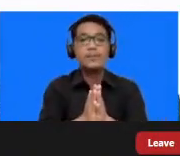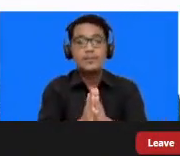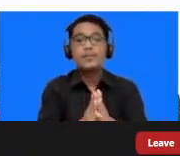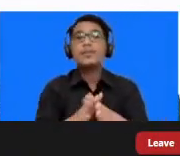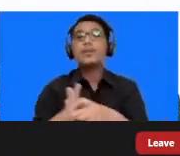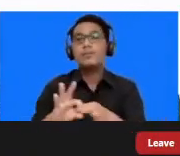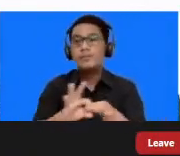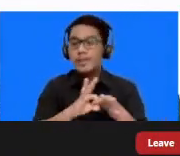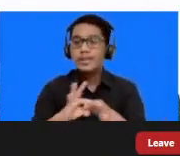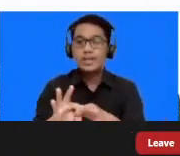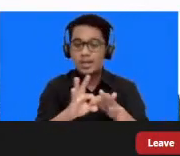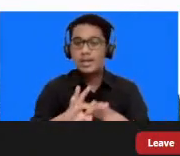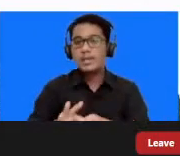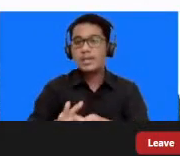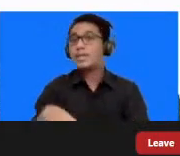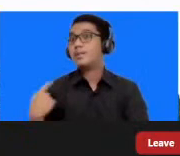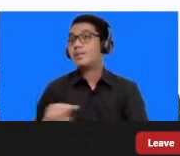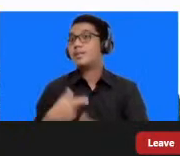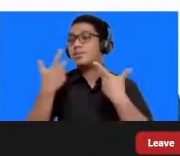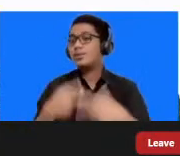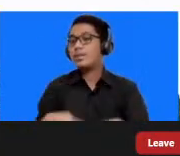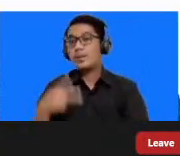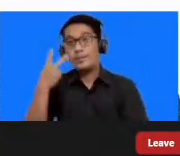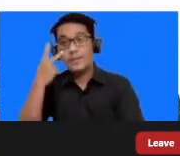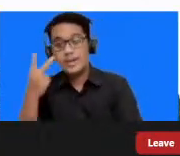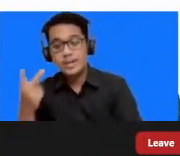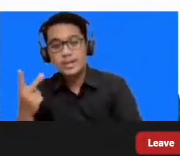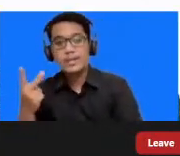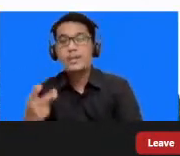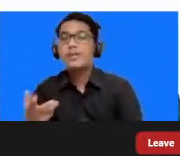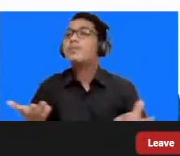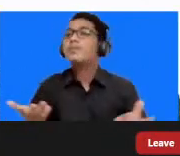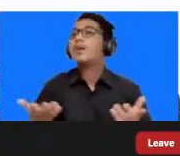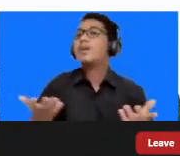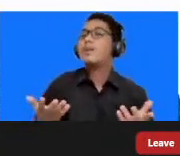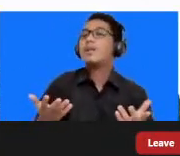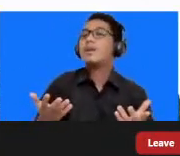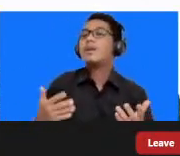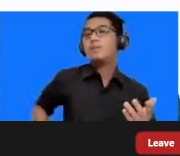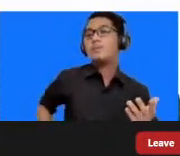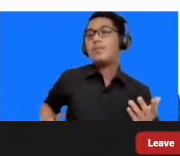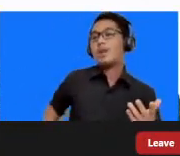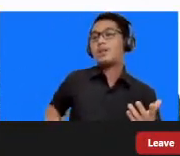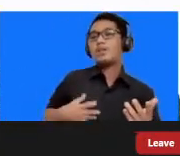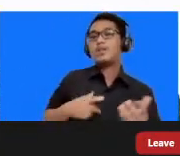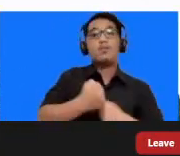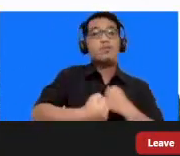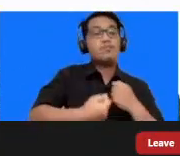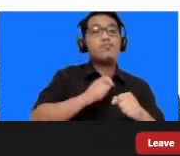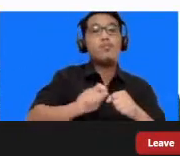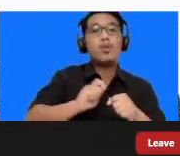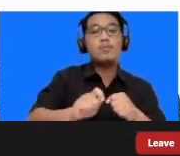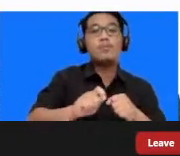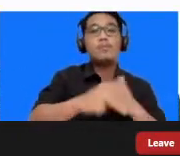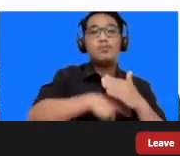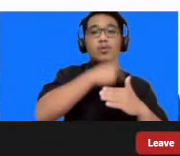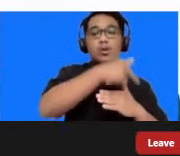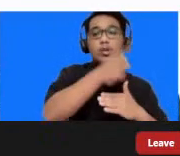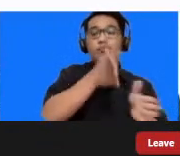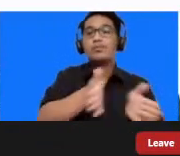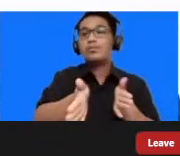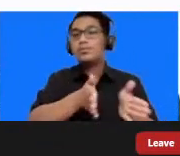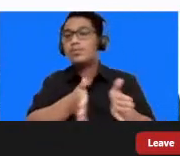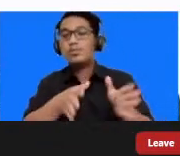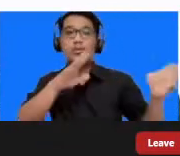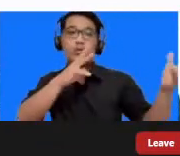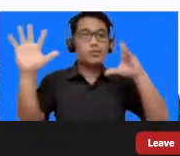experience in combating cyclones using forecast-based financing and empowering women in disaster management.